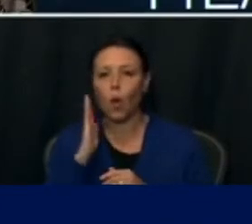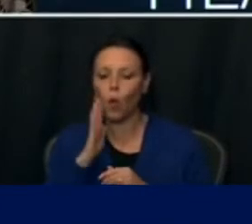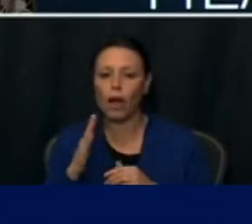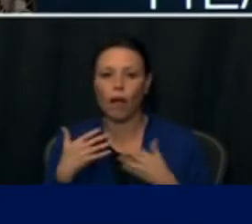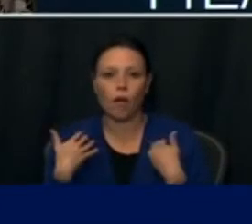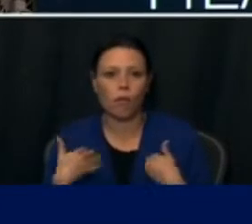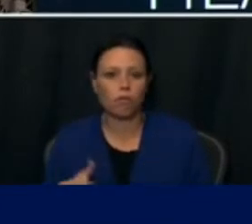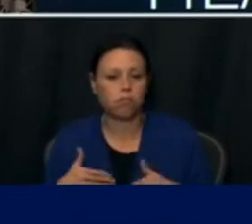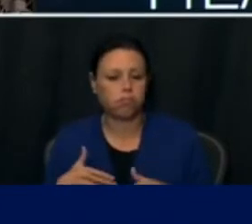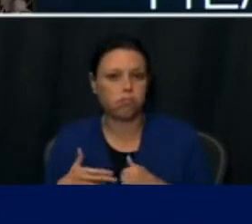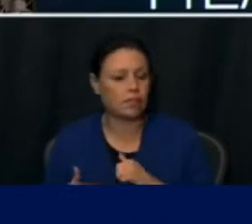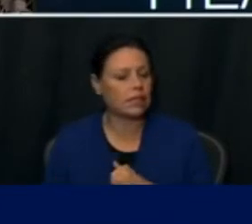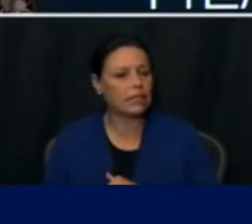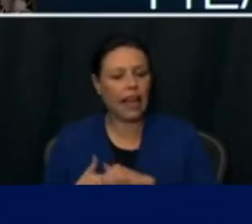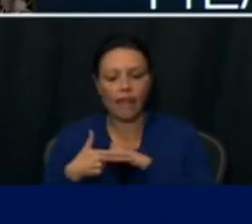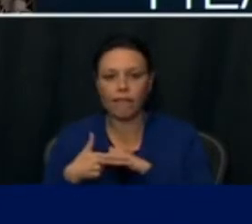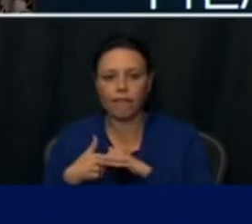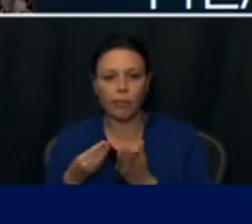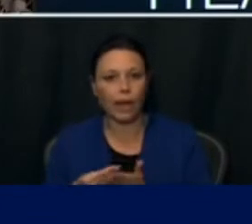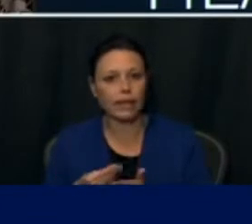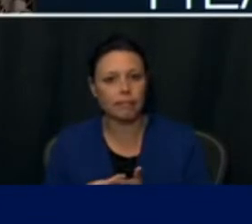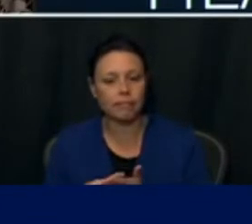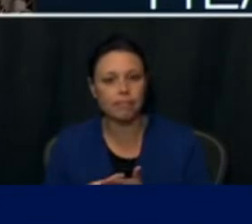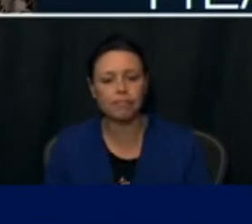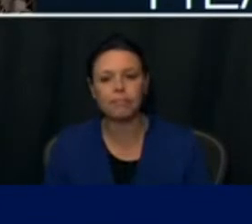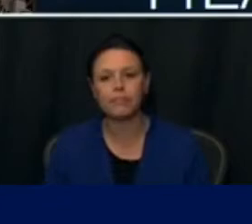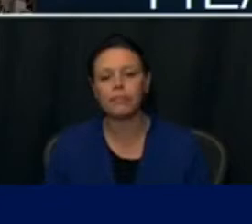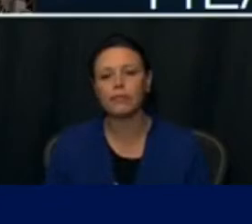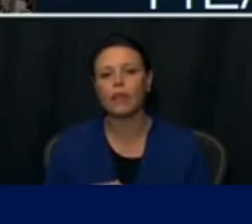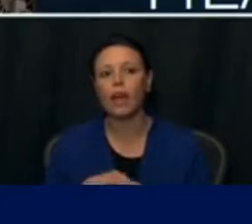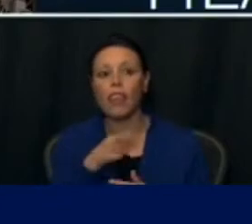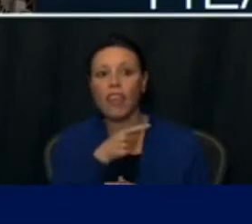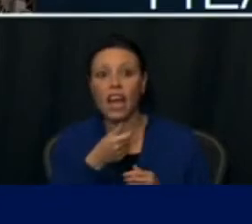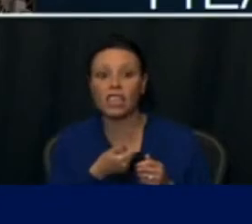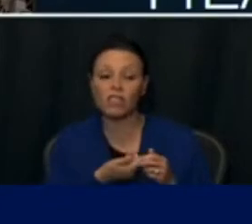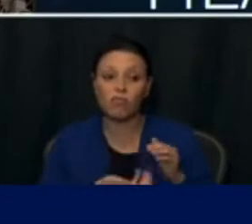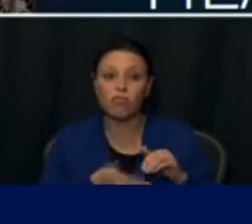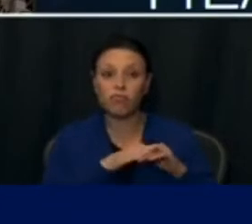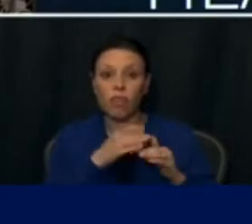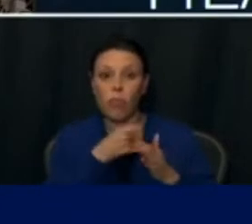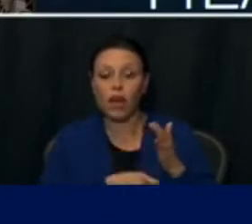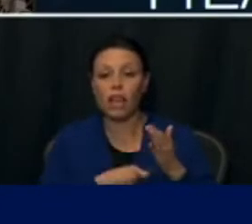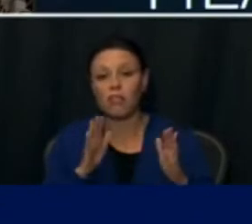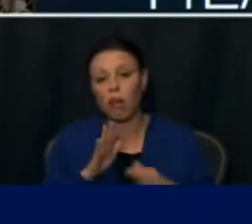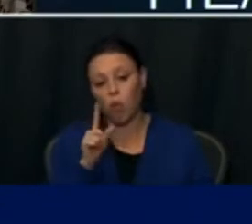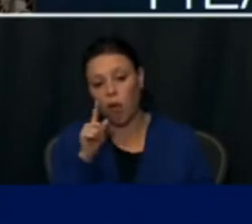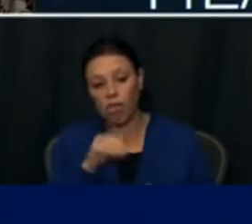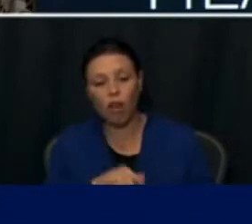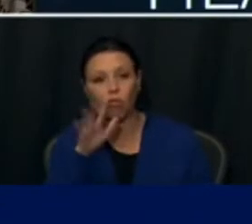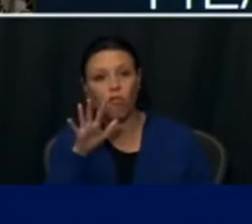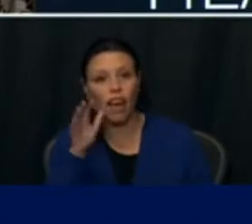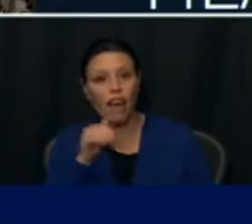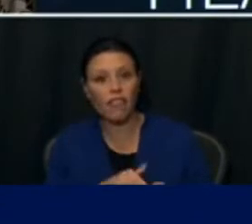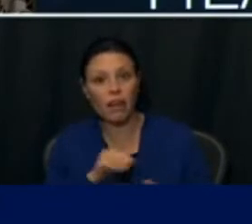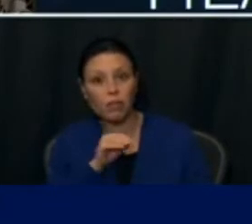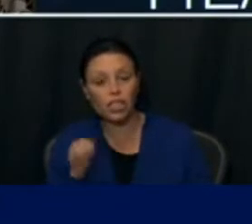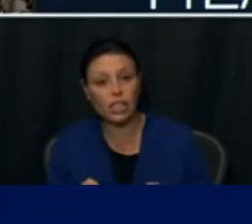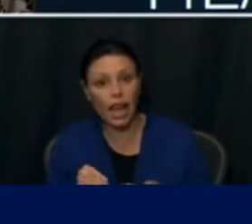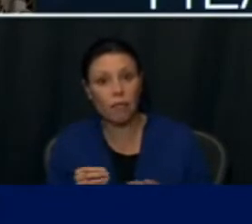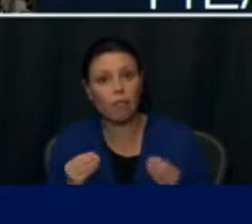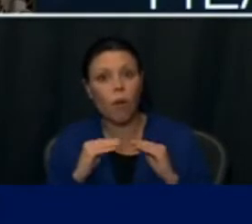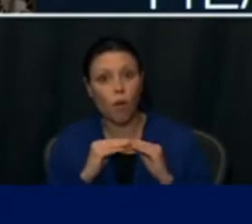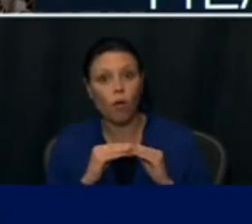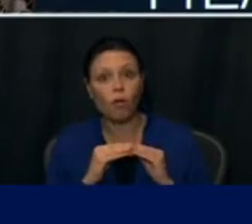going to be incredible then they've jacked up the prices by as much as 1,000 to 5,000%